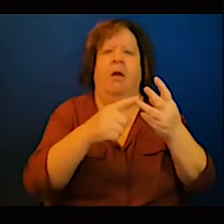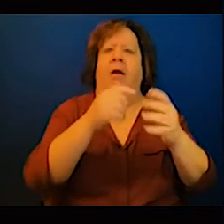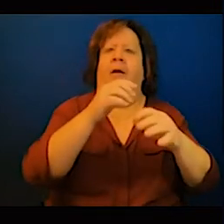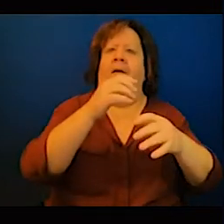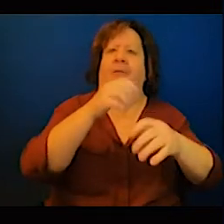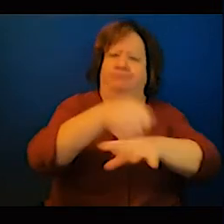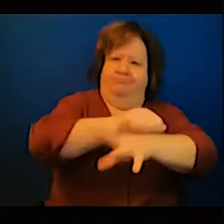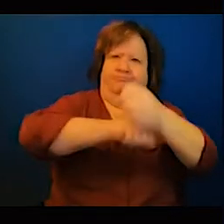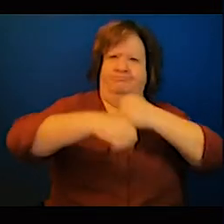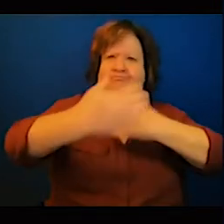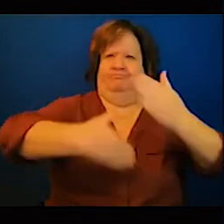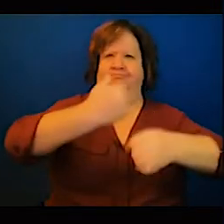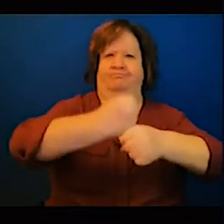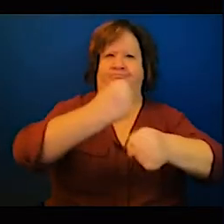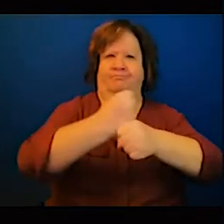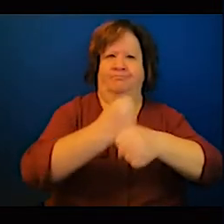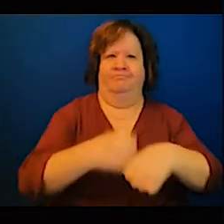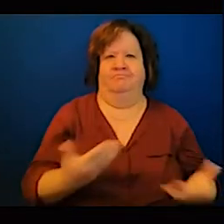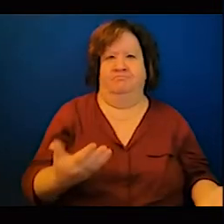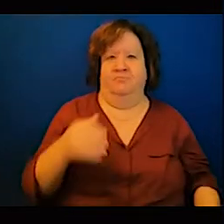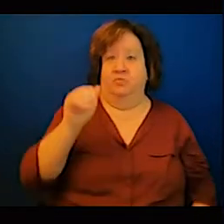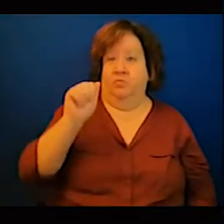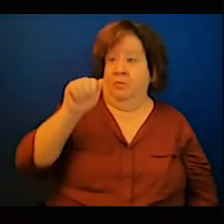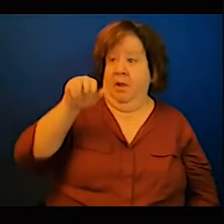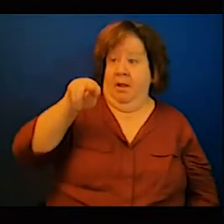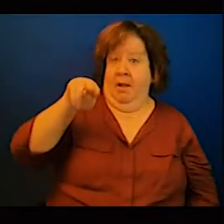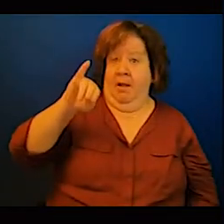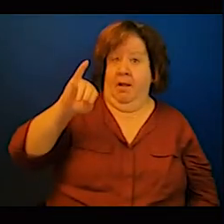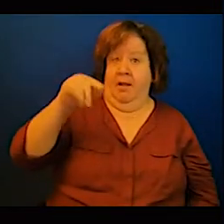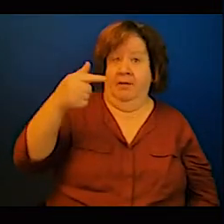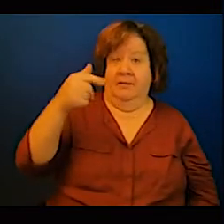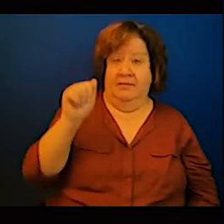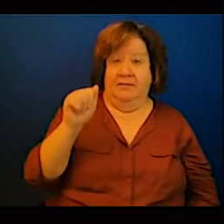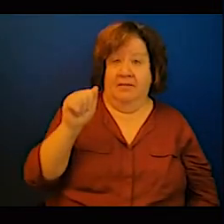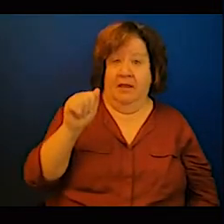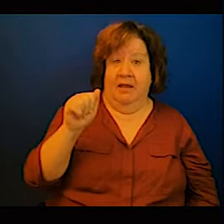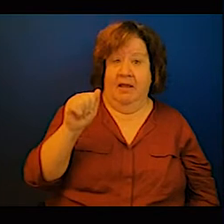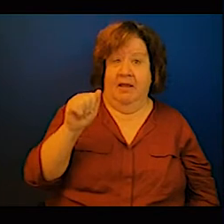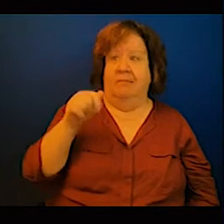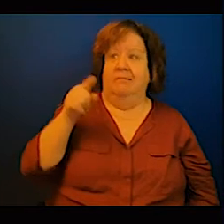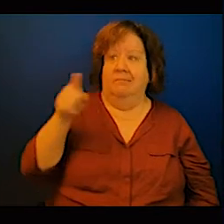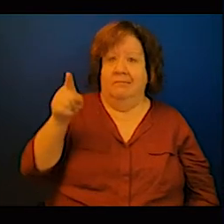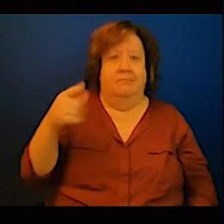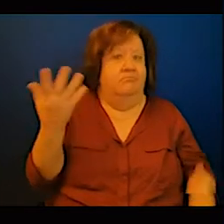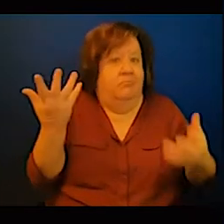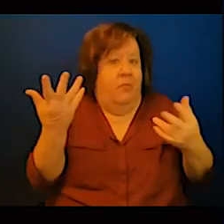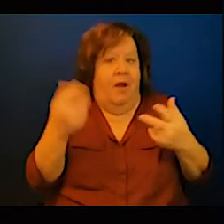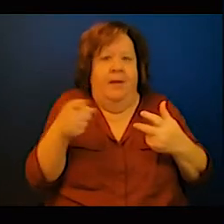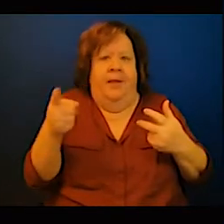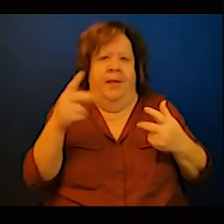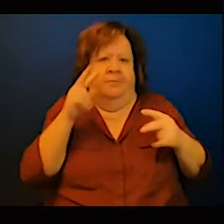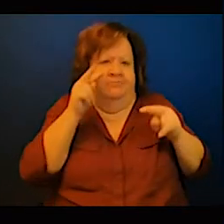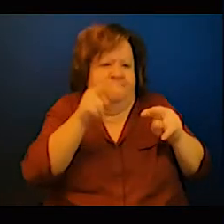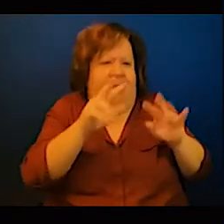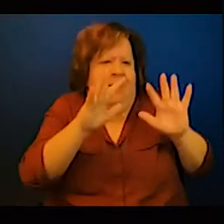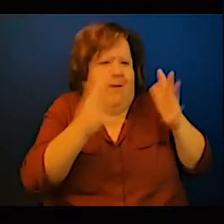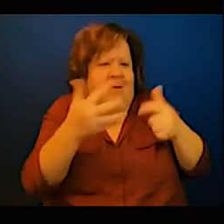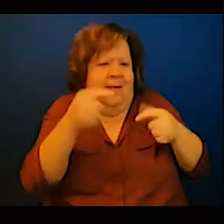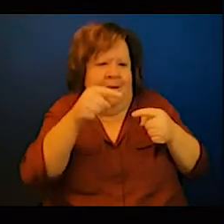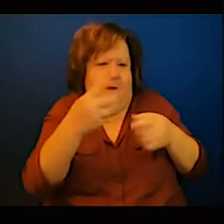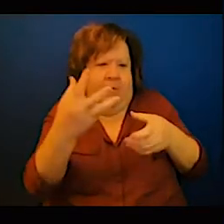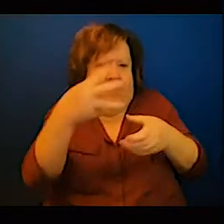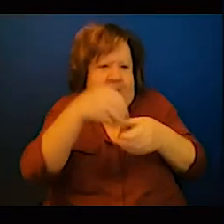options. Cody, who has extensive investment